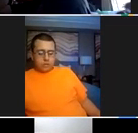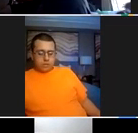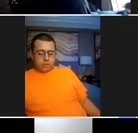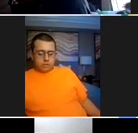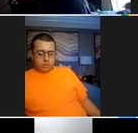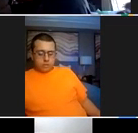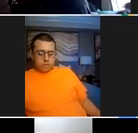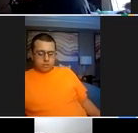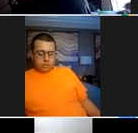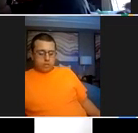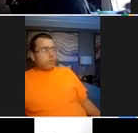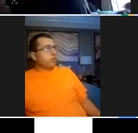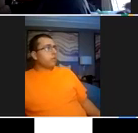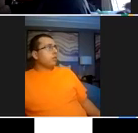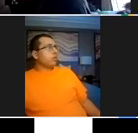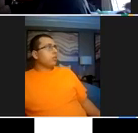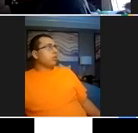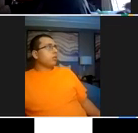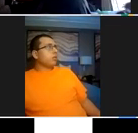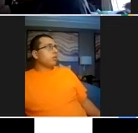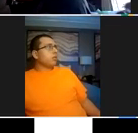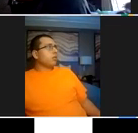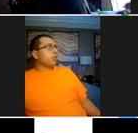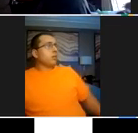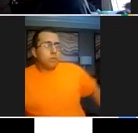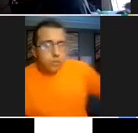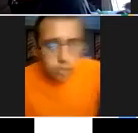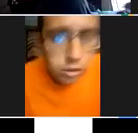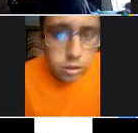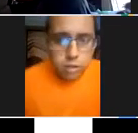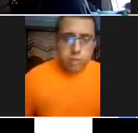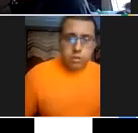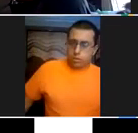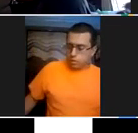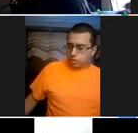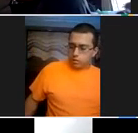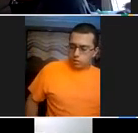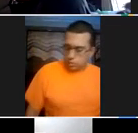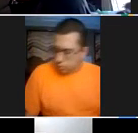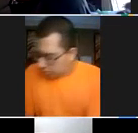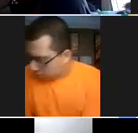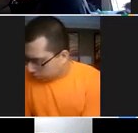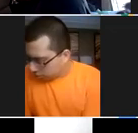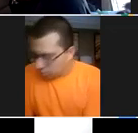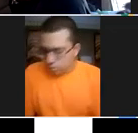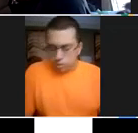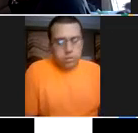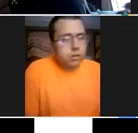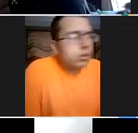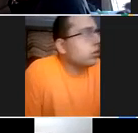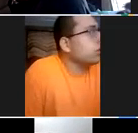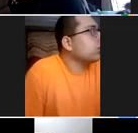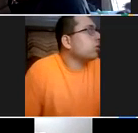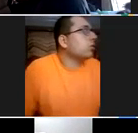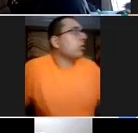brought forth fruit, some 100-fold, some 60-fold, and some 30-fold. In other words, percent. And